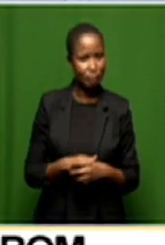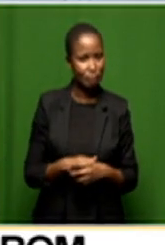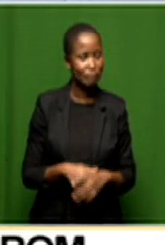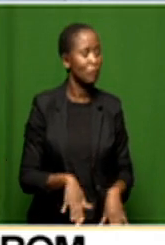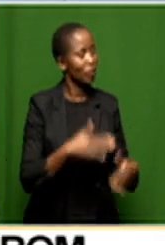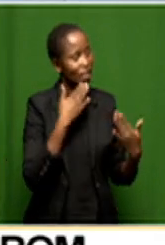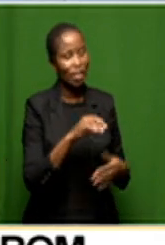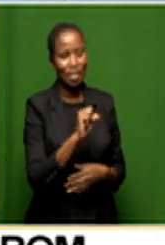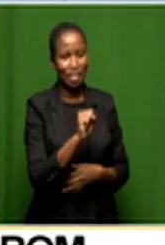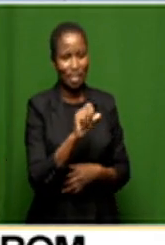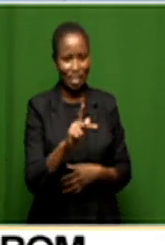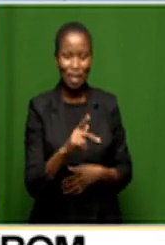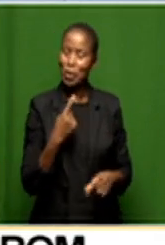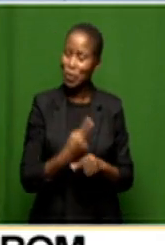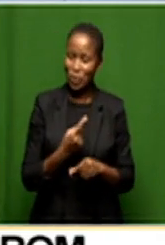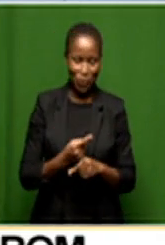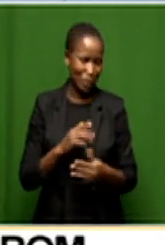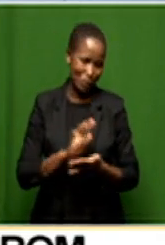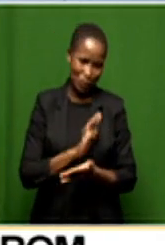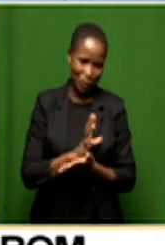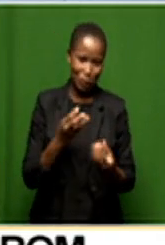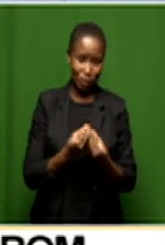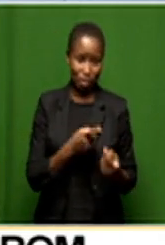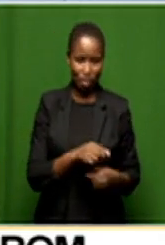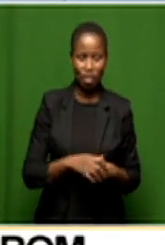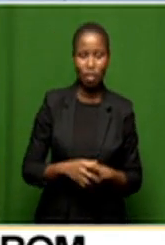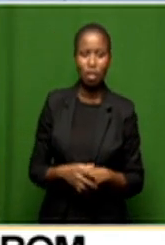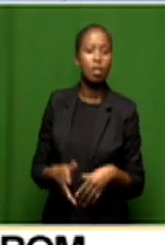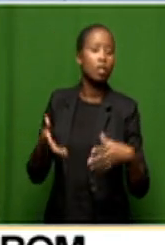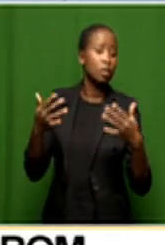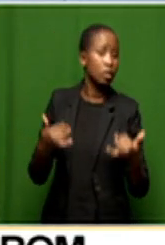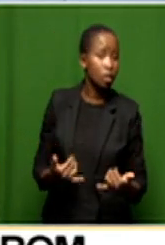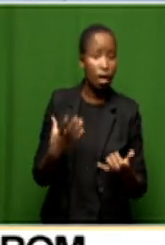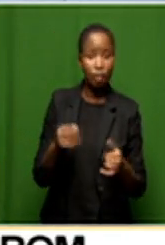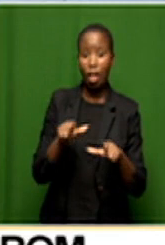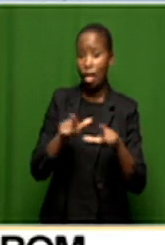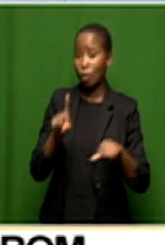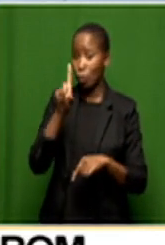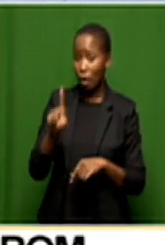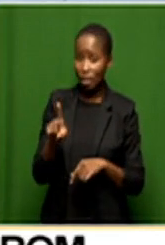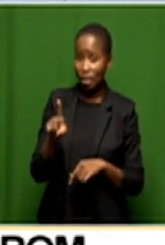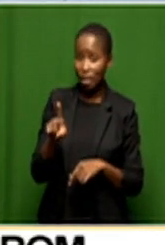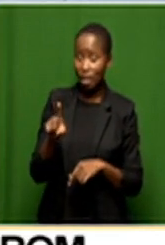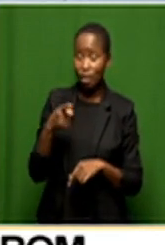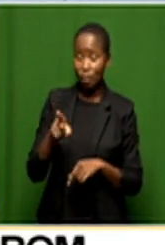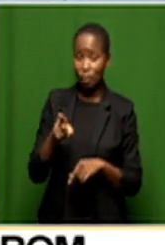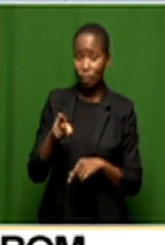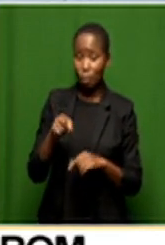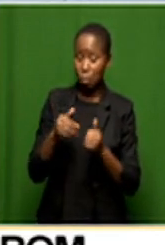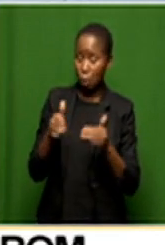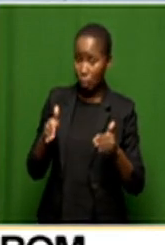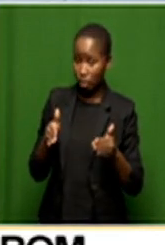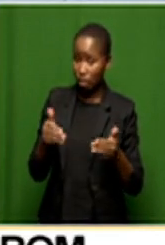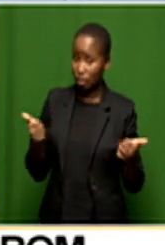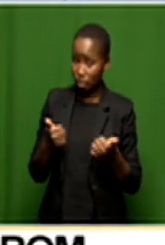Thank you, Sakina. Always a pleasure to be with you. So alert level 1 of the lockdown, a welcome development for just about